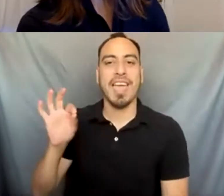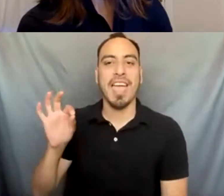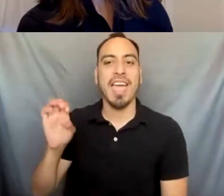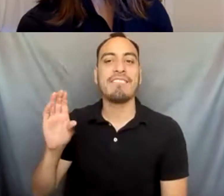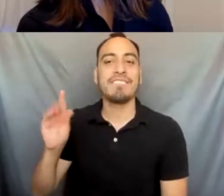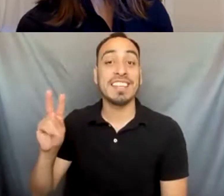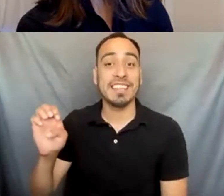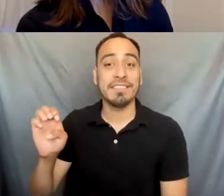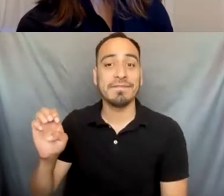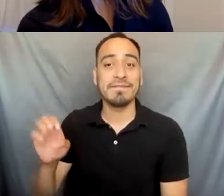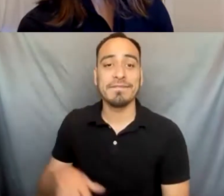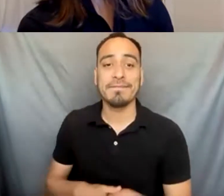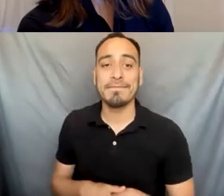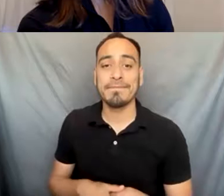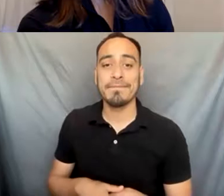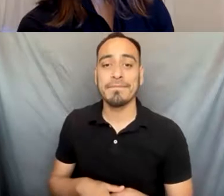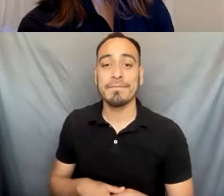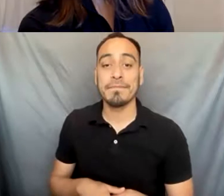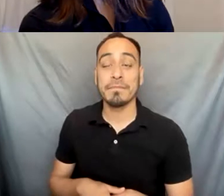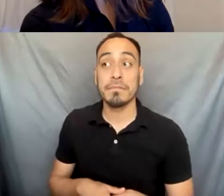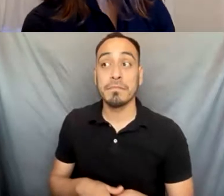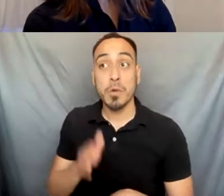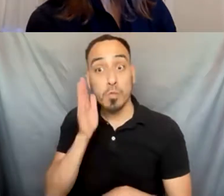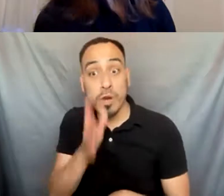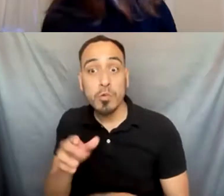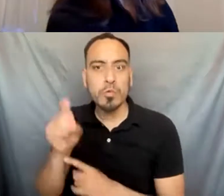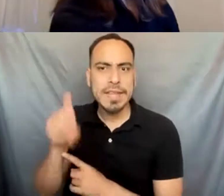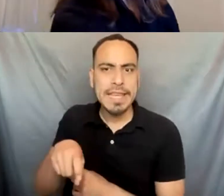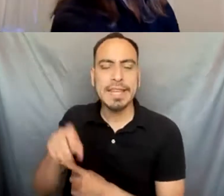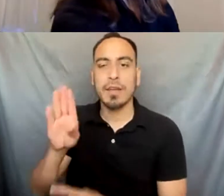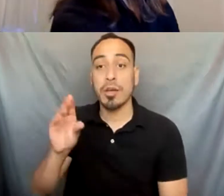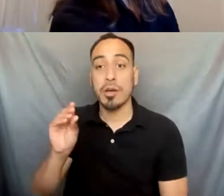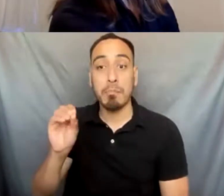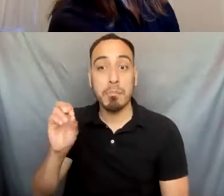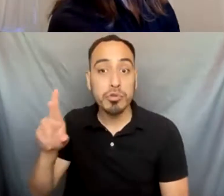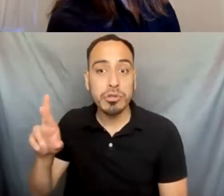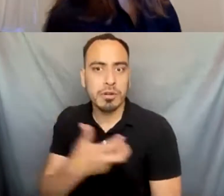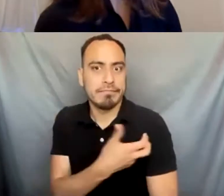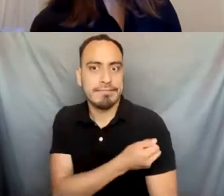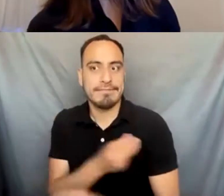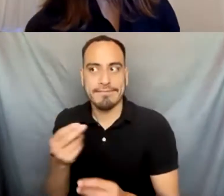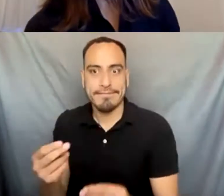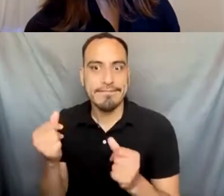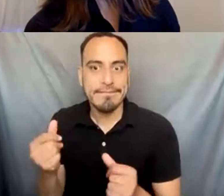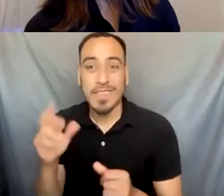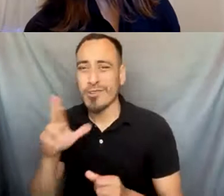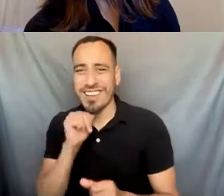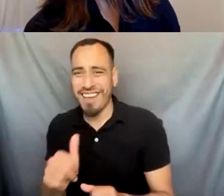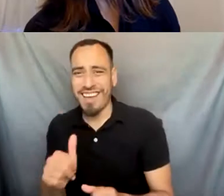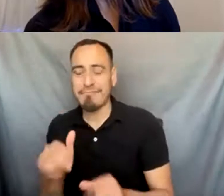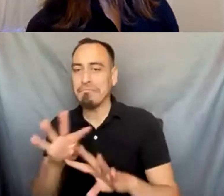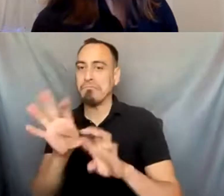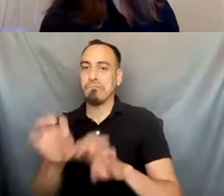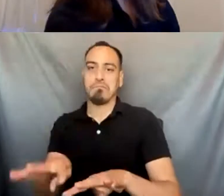Whether we are going to need boosters immediately or not, I've said this on several of these